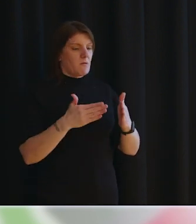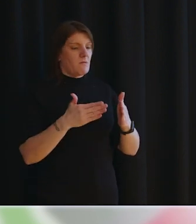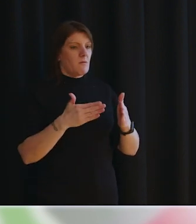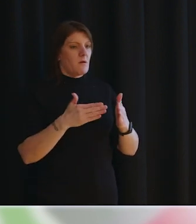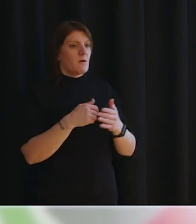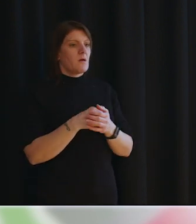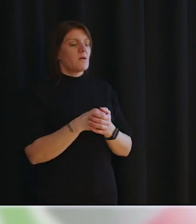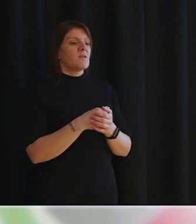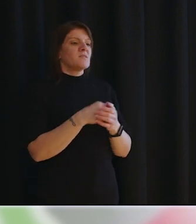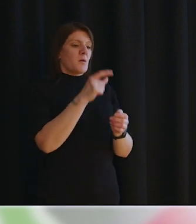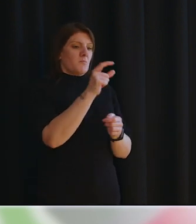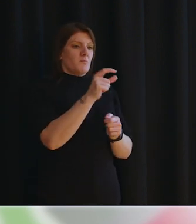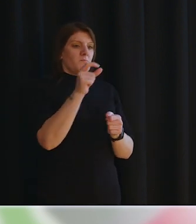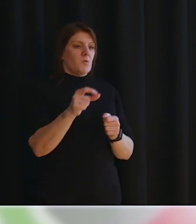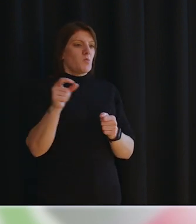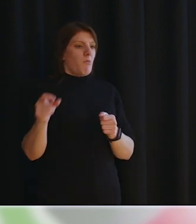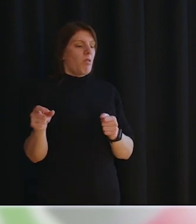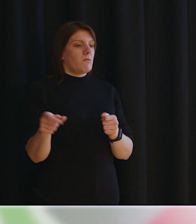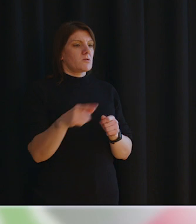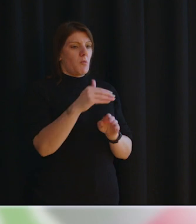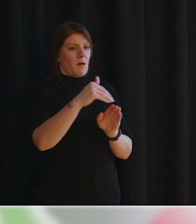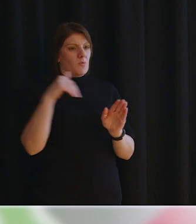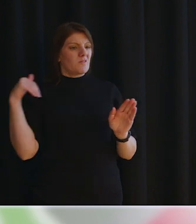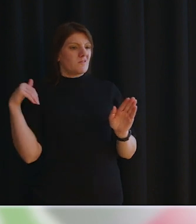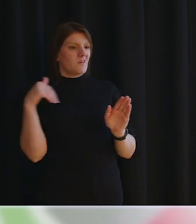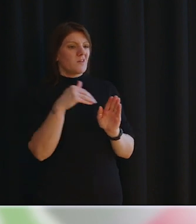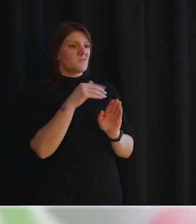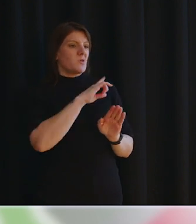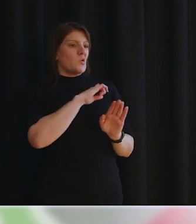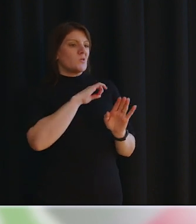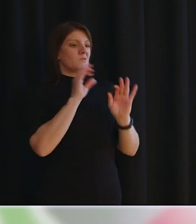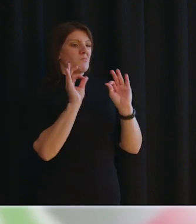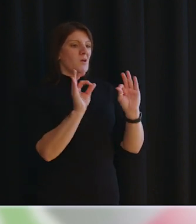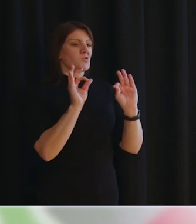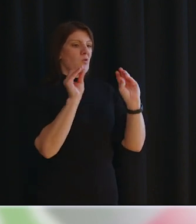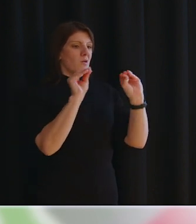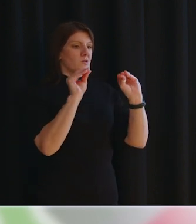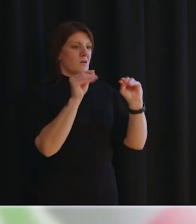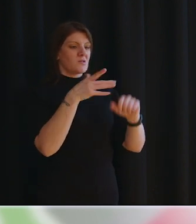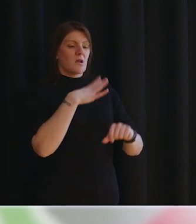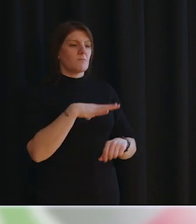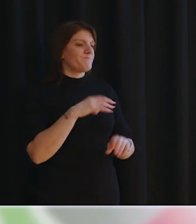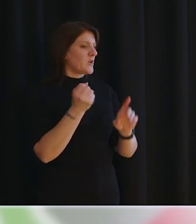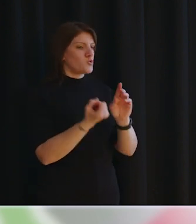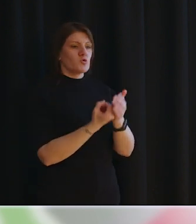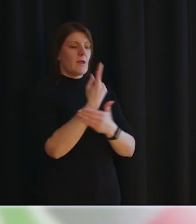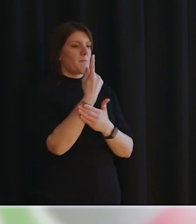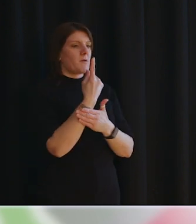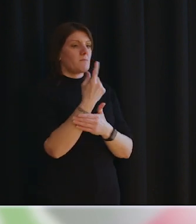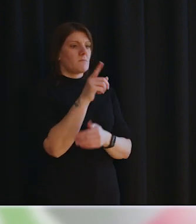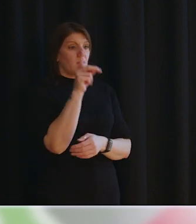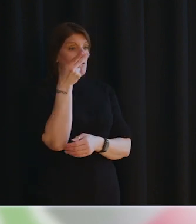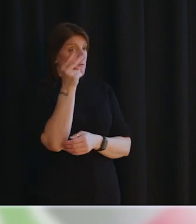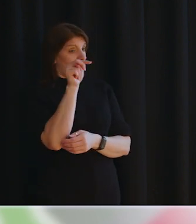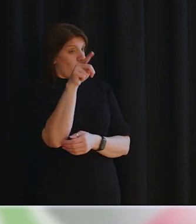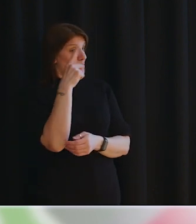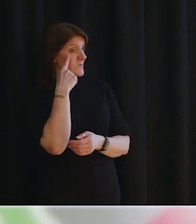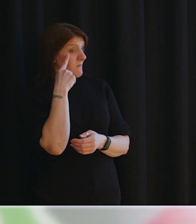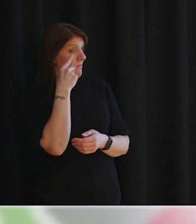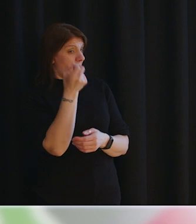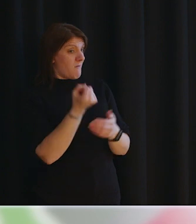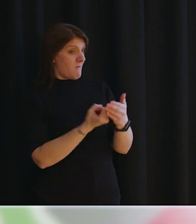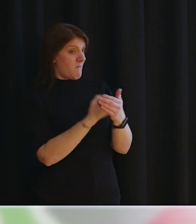attainment goes backwards and they say it's because of special educational need. That shouldn't happen. So if that's happening and you're seeing that within a setting,